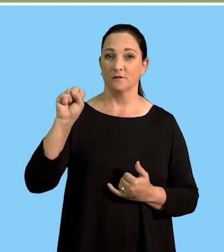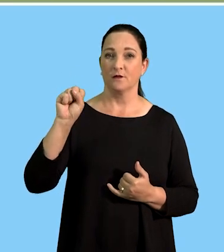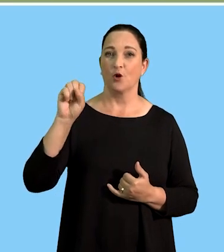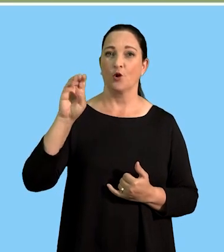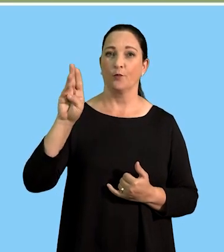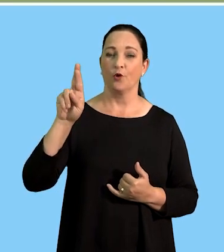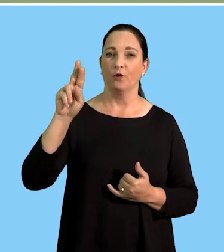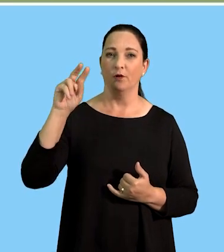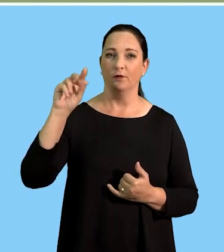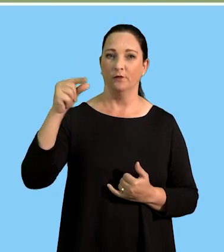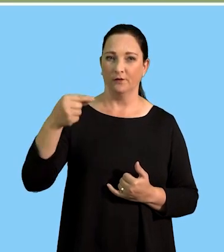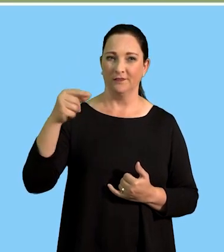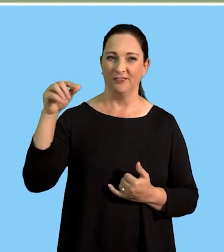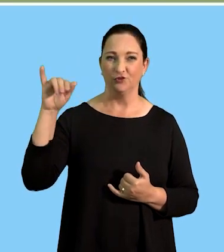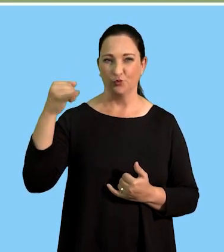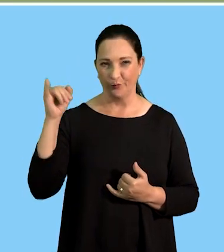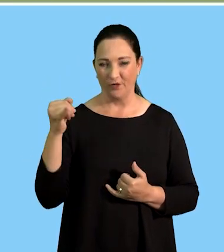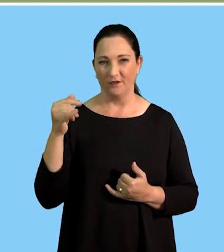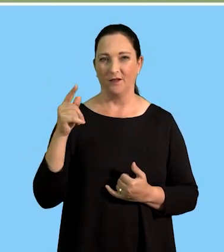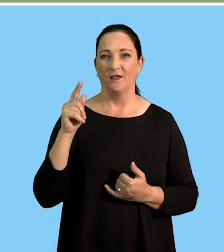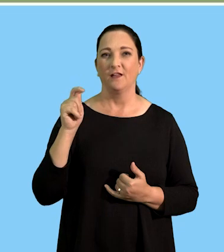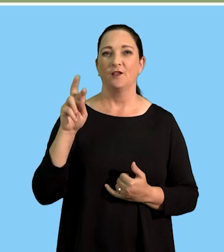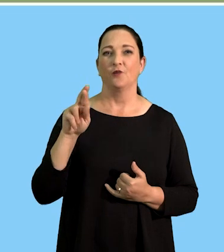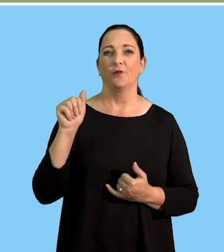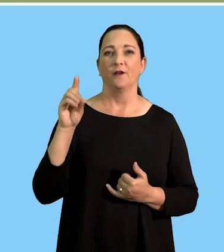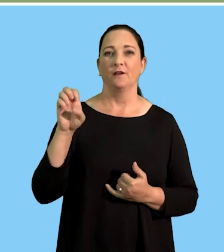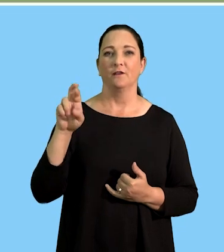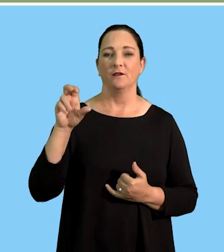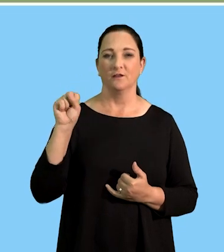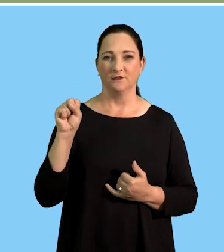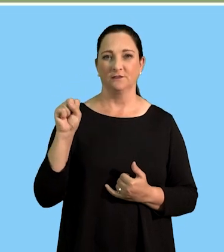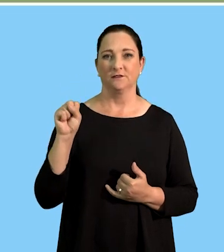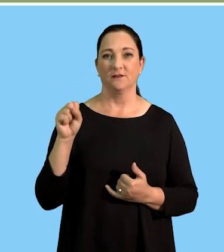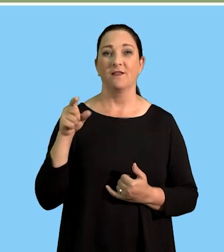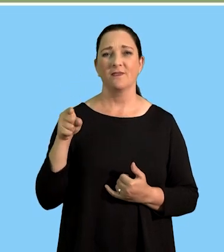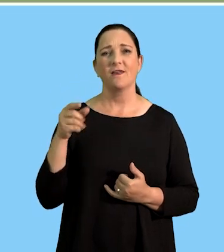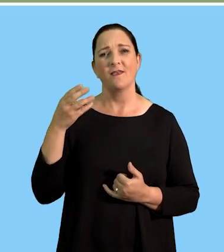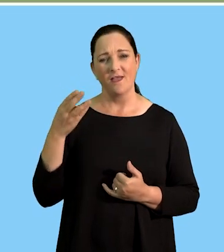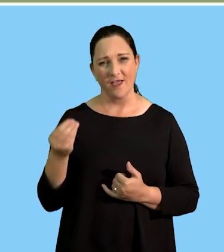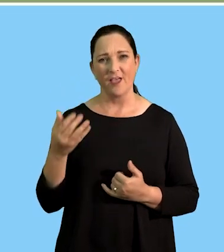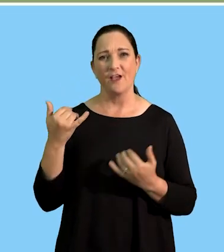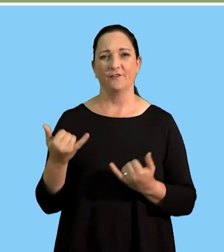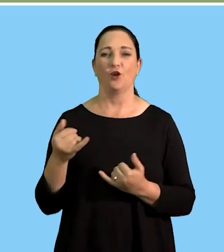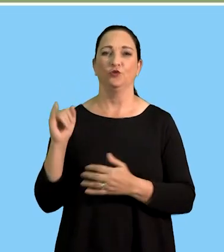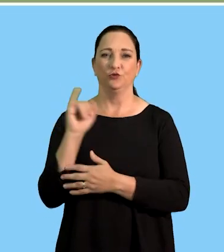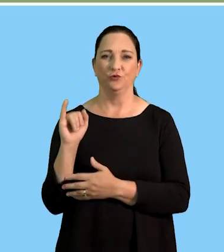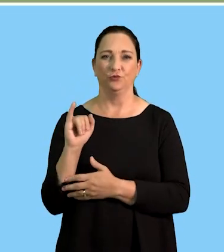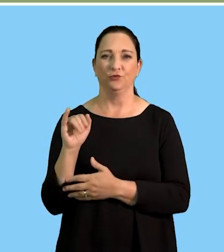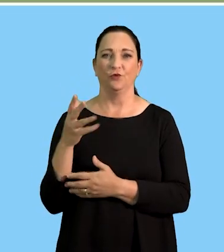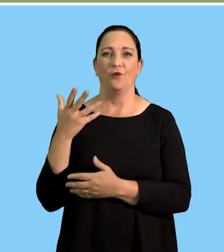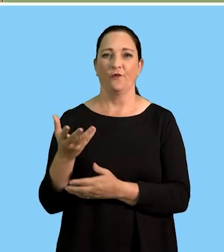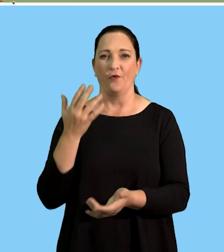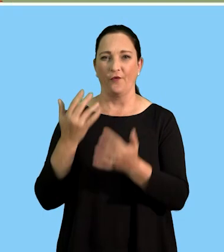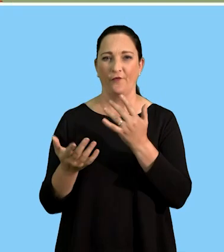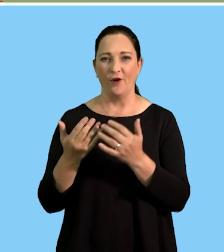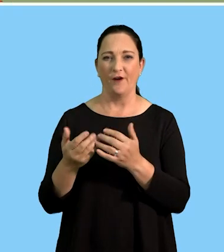theft, damage, fire, and burglary due to high criminal activities and strikes in